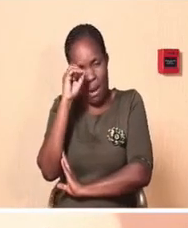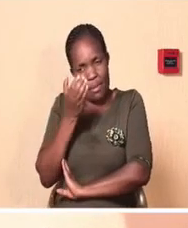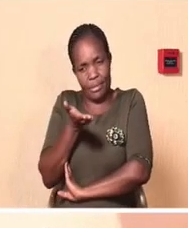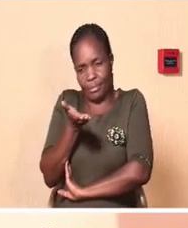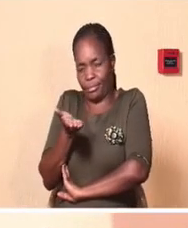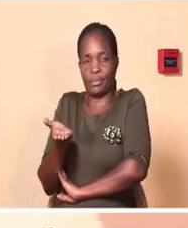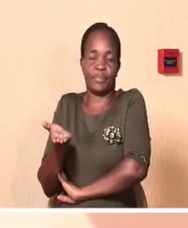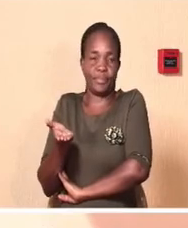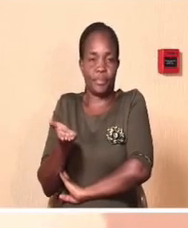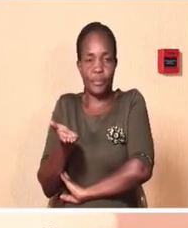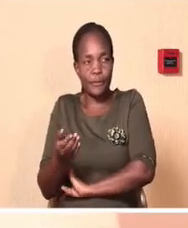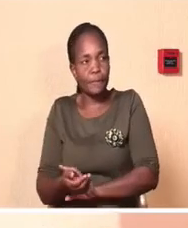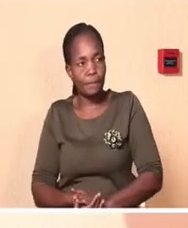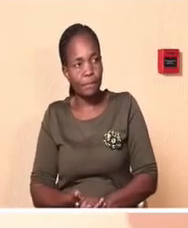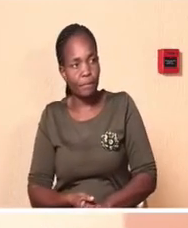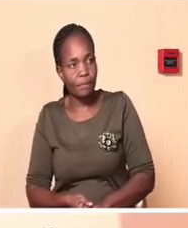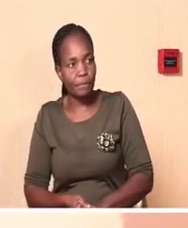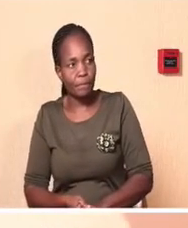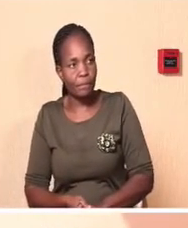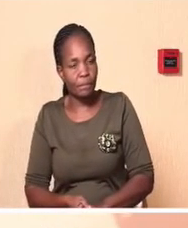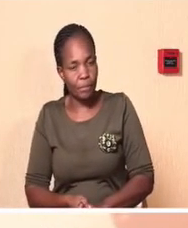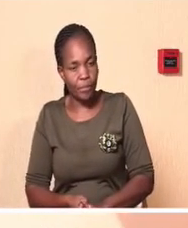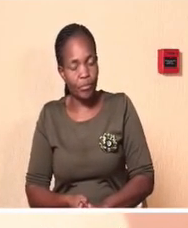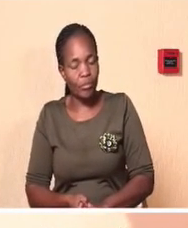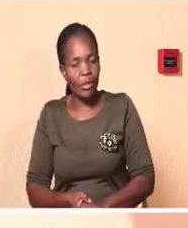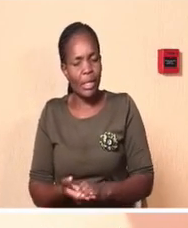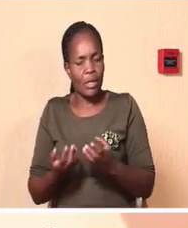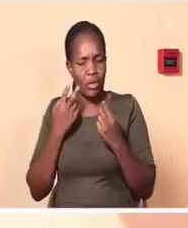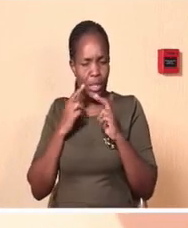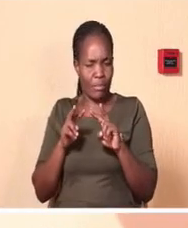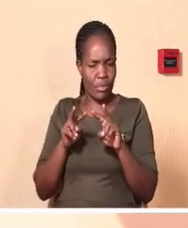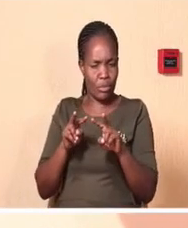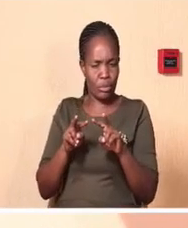what we are looking into to see how